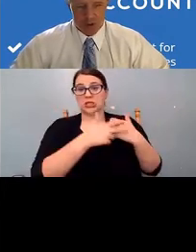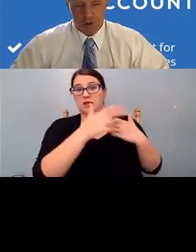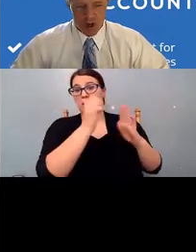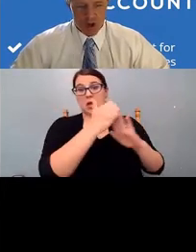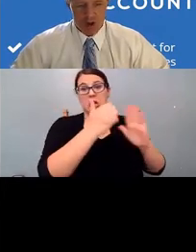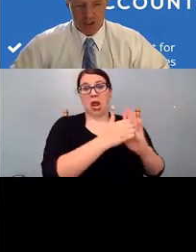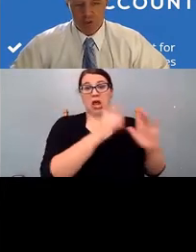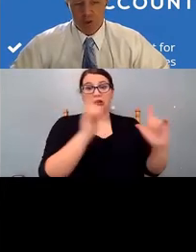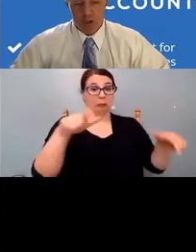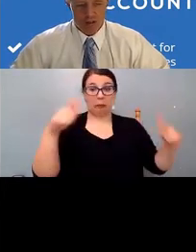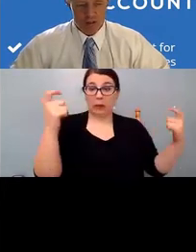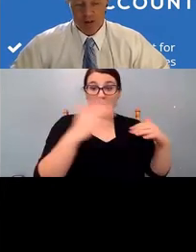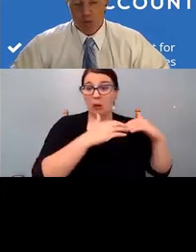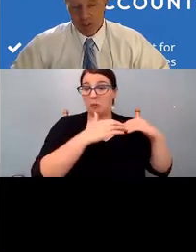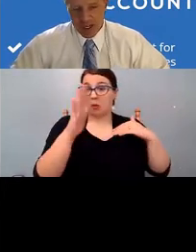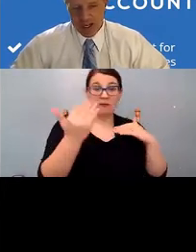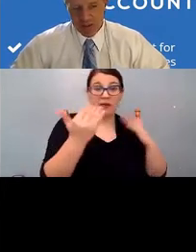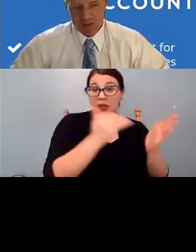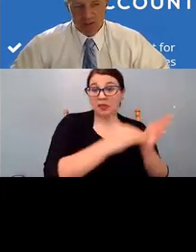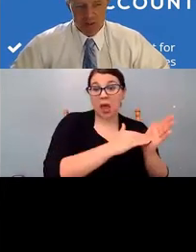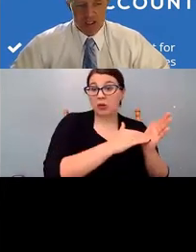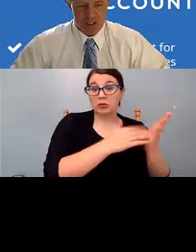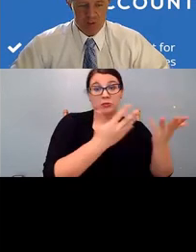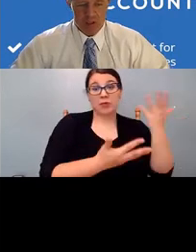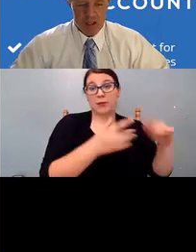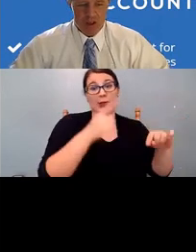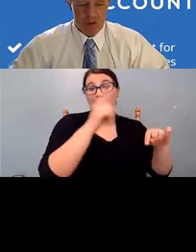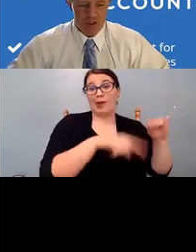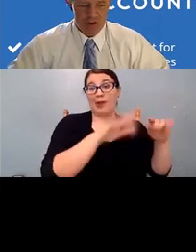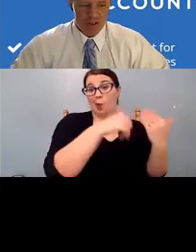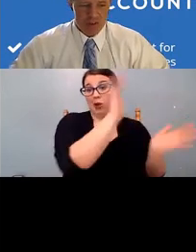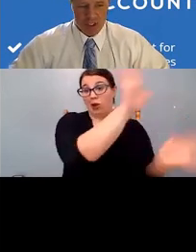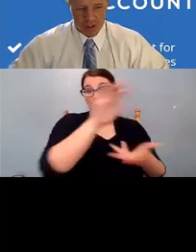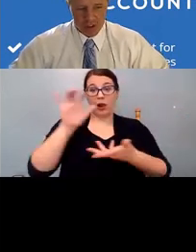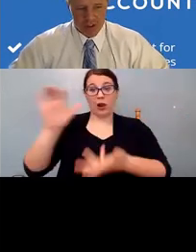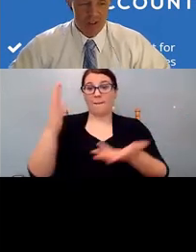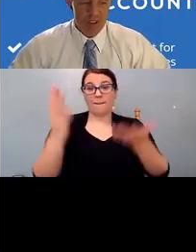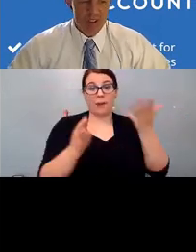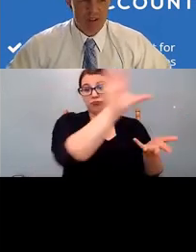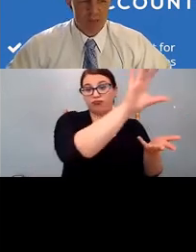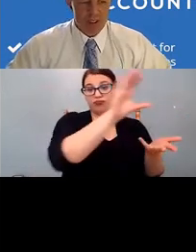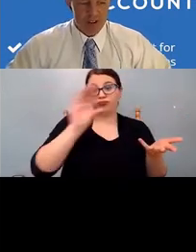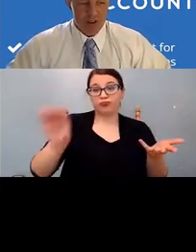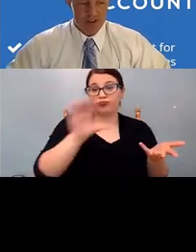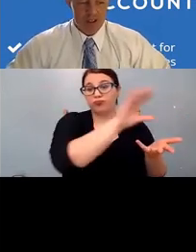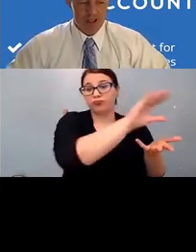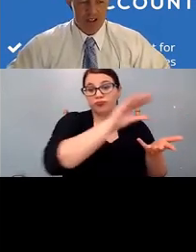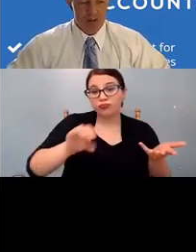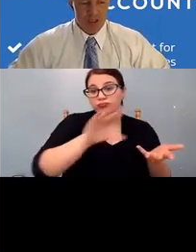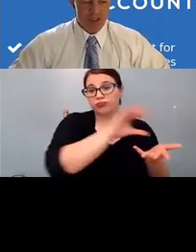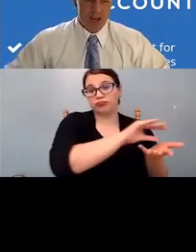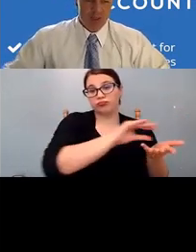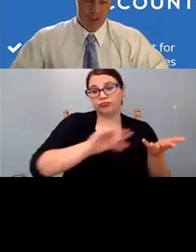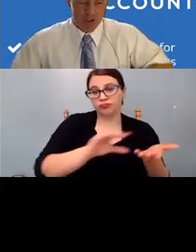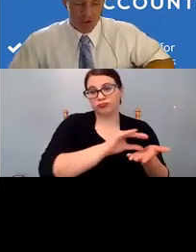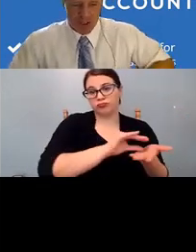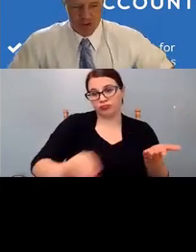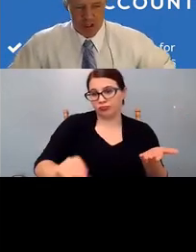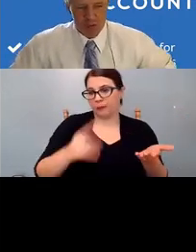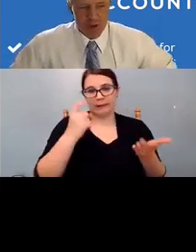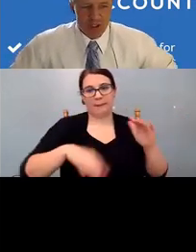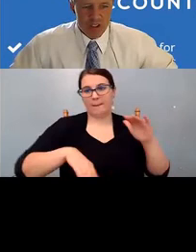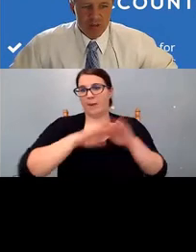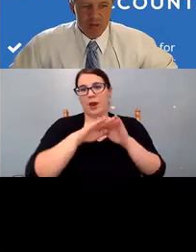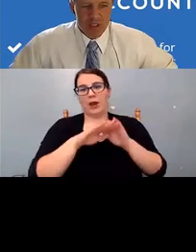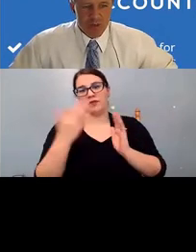able to do it all at one time. You may need to spread that over some years because there is a limit on how much you can transfer